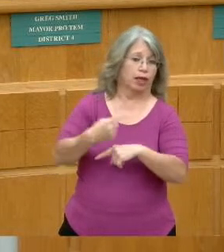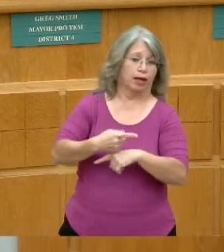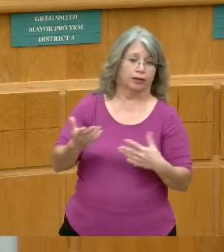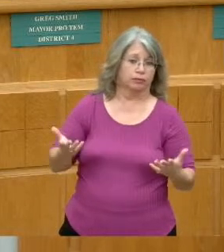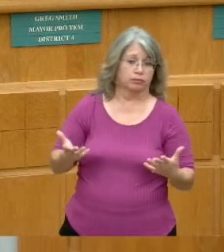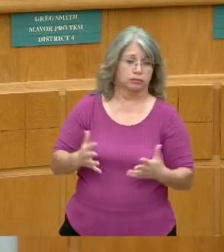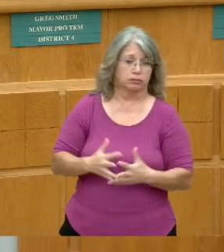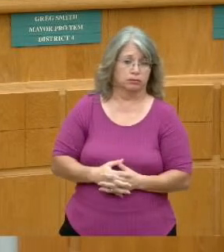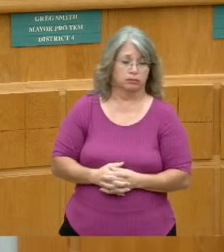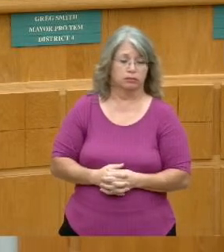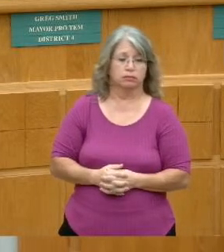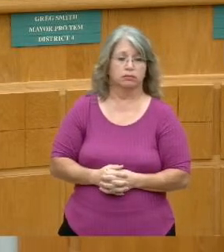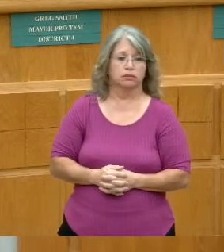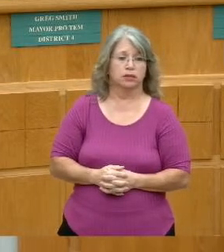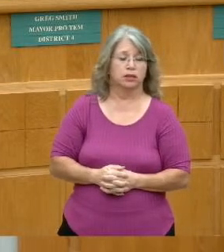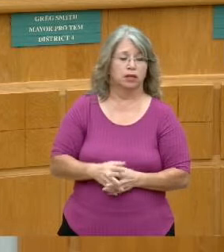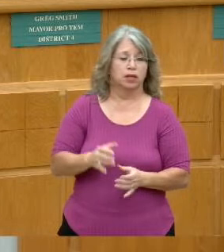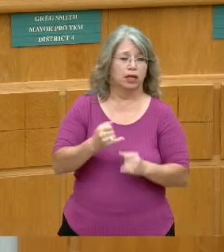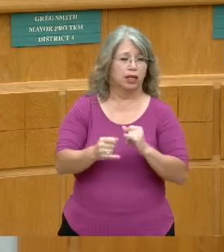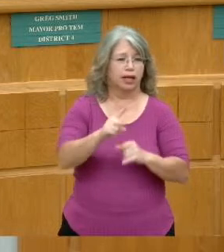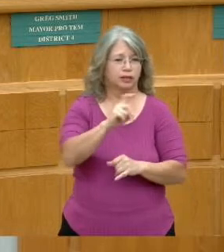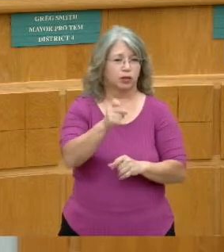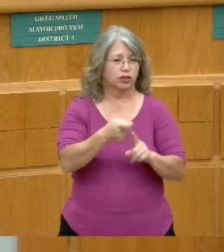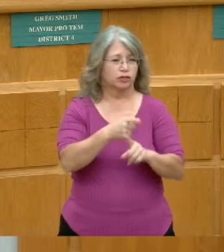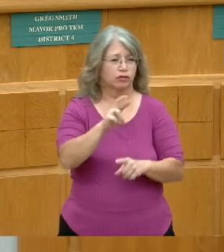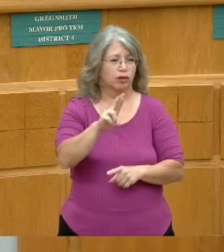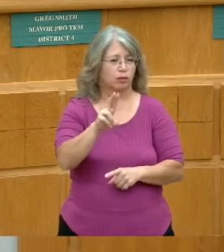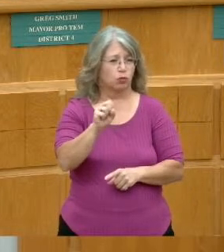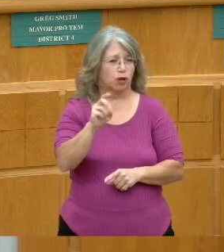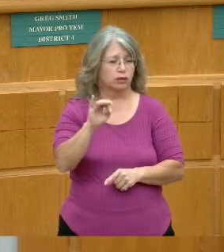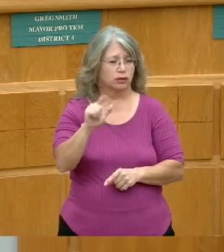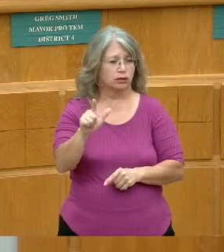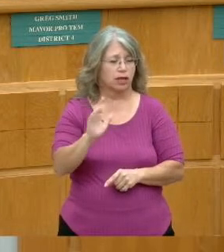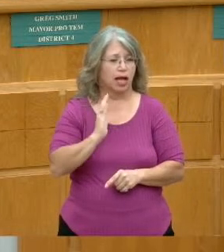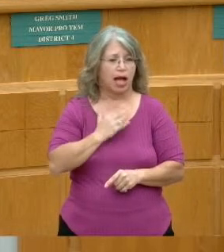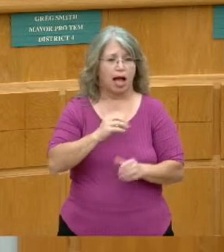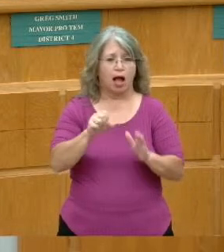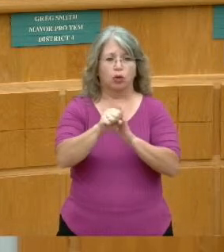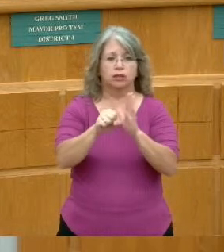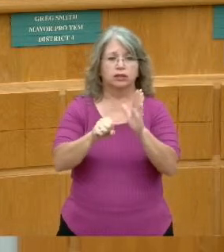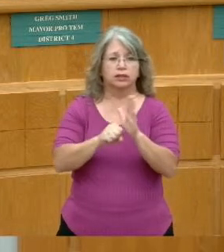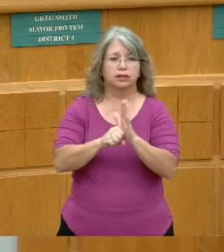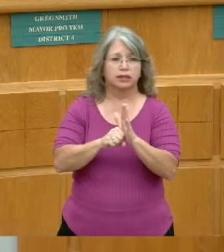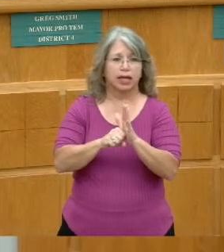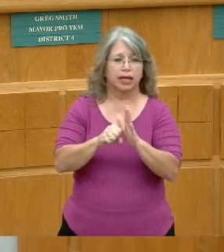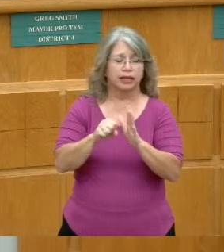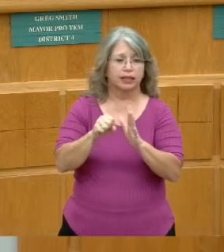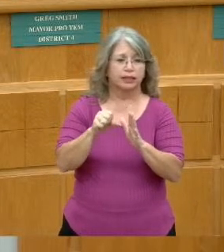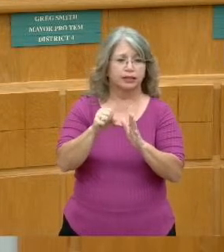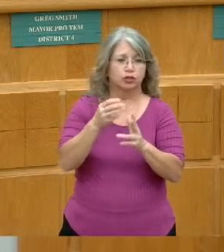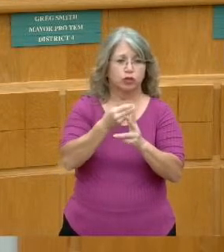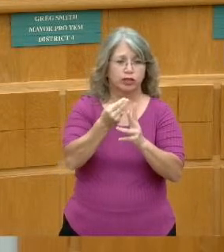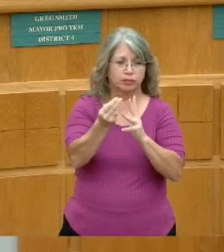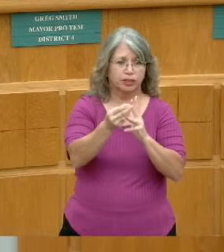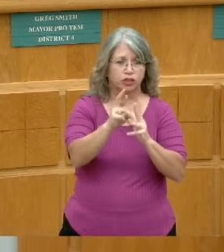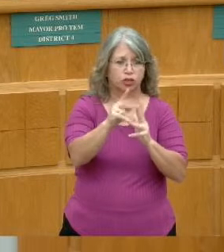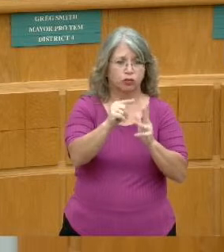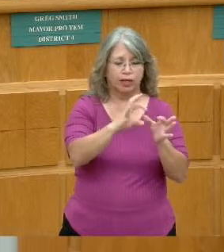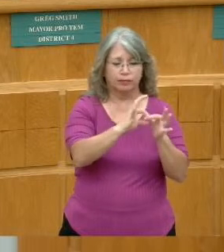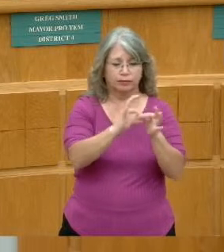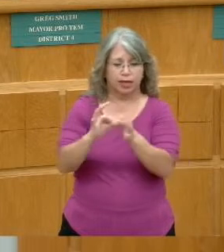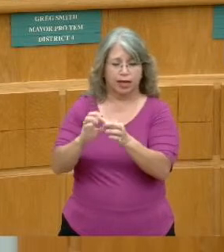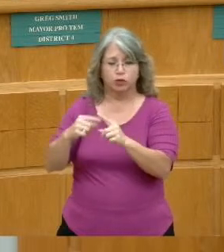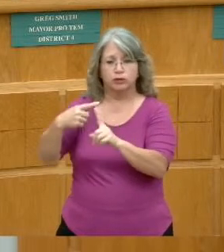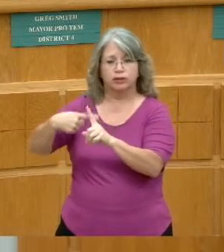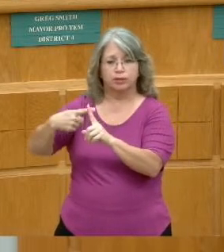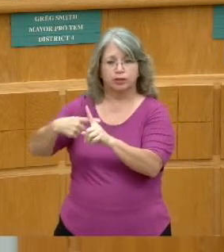The last question is from Russell. Are statewide transmission rates tied with temperature changes?